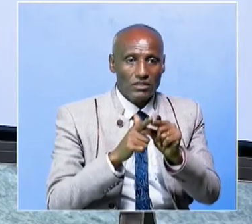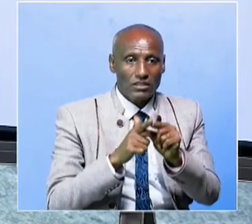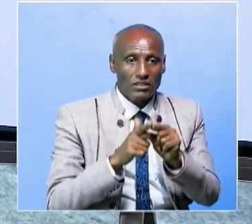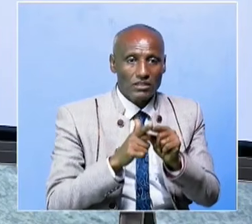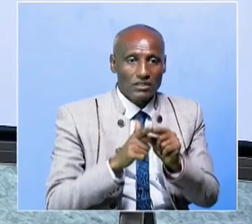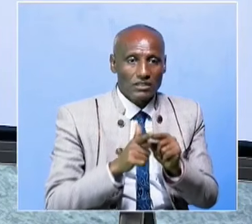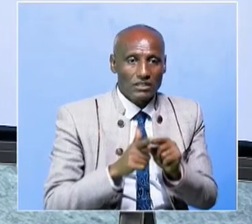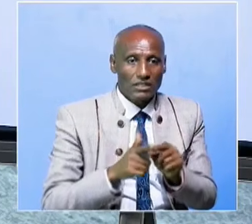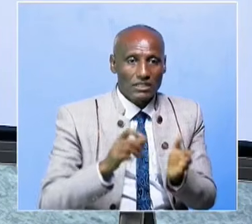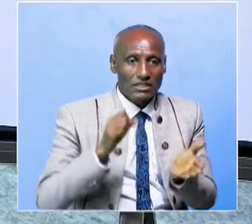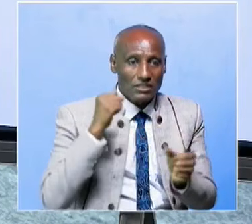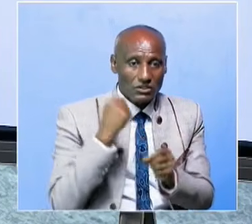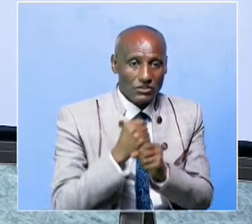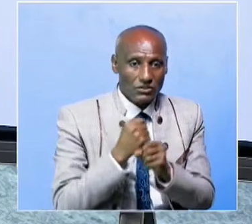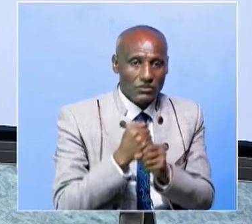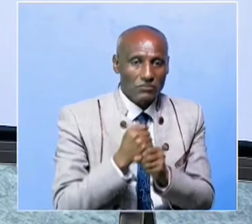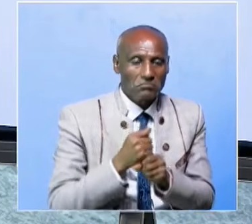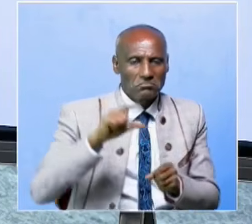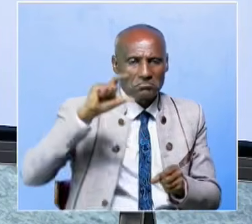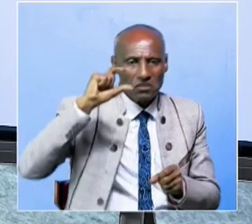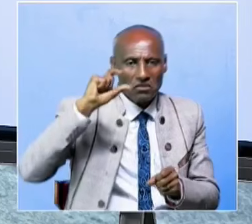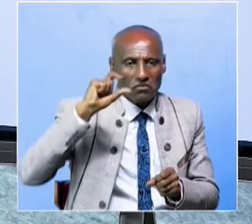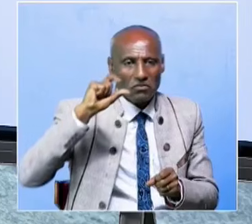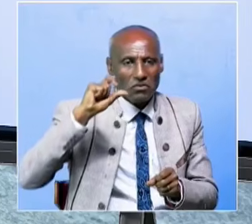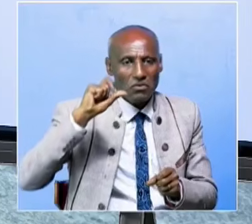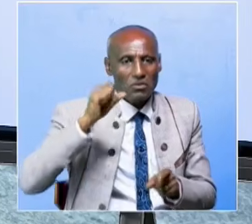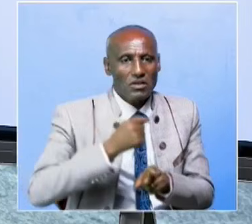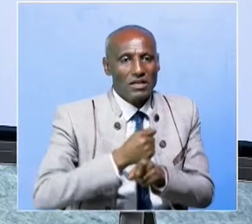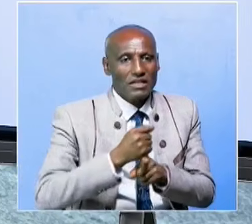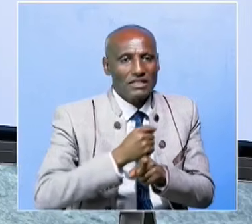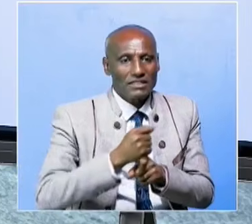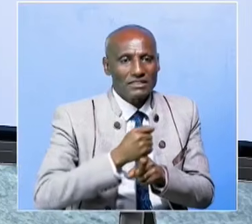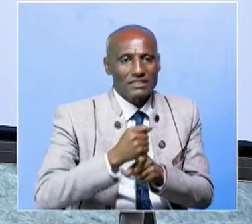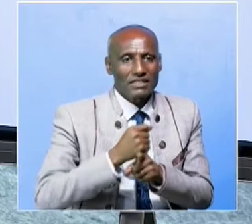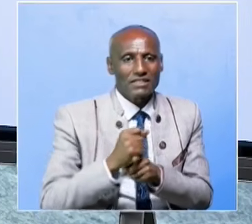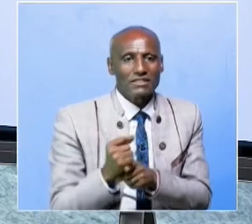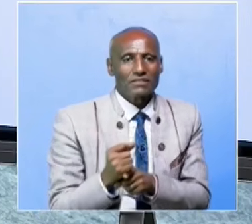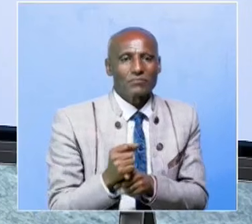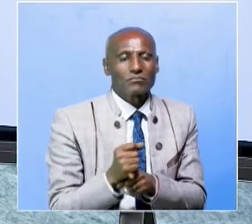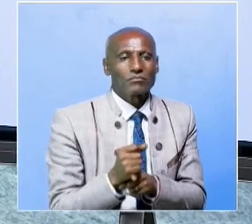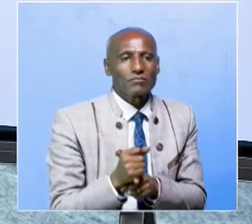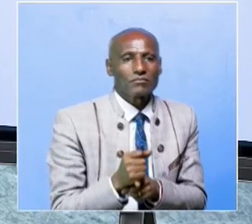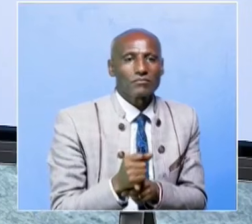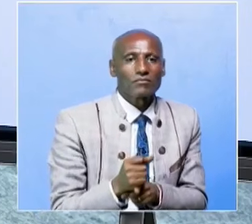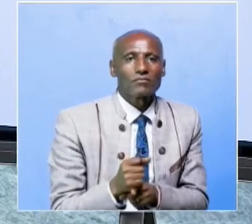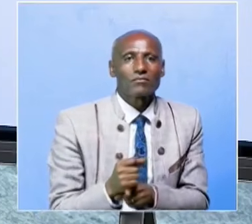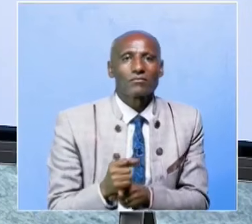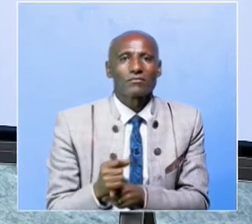a few exercises and see how well you could know the meaning.